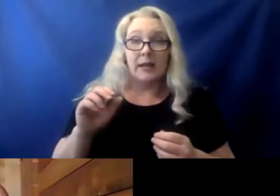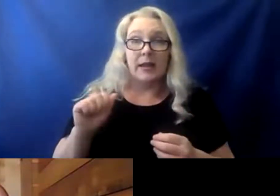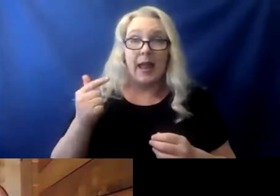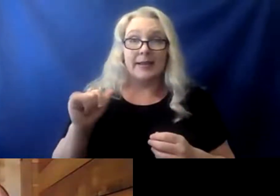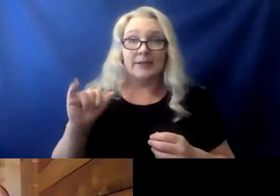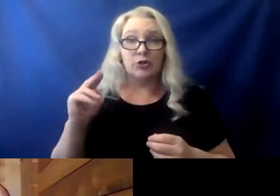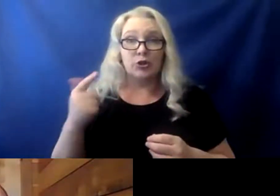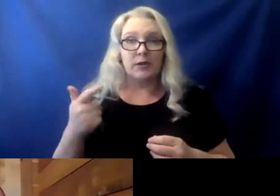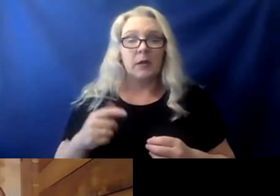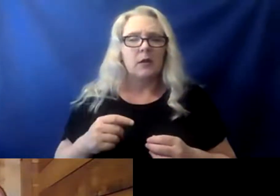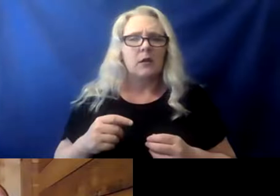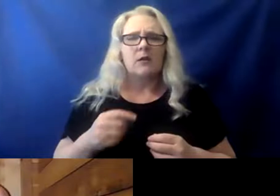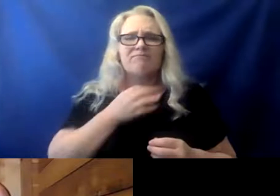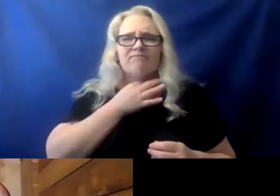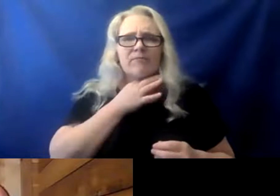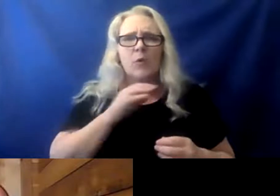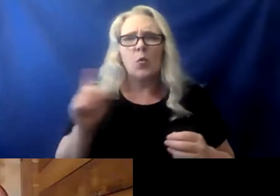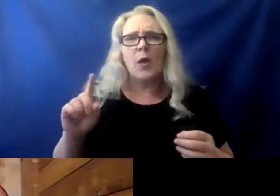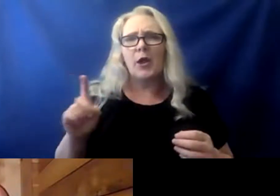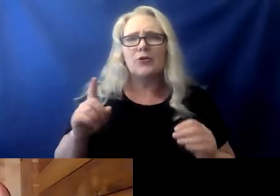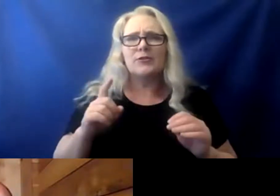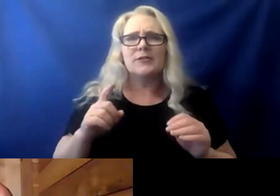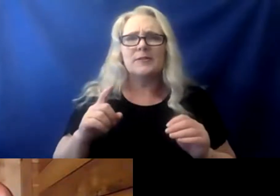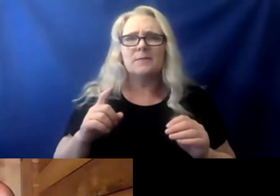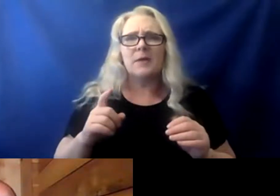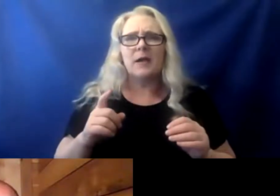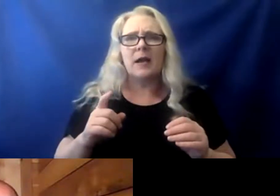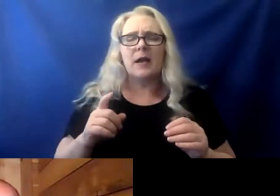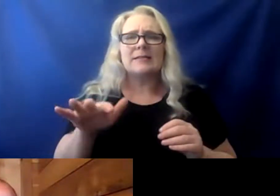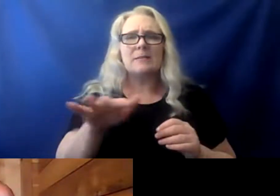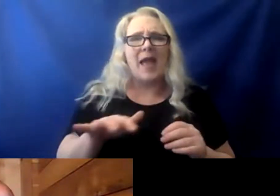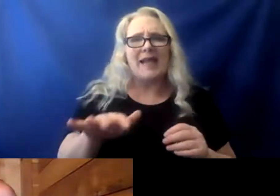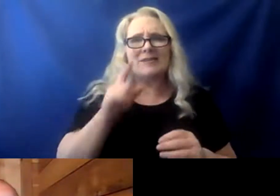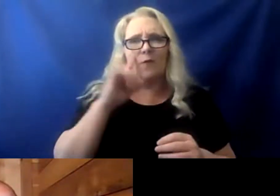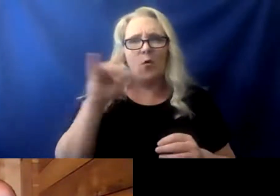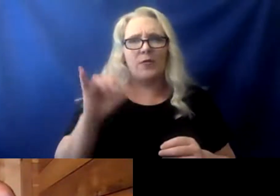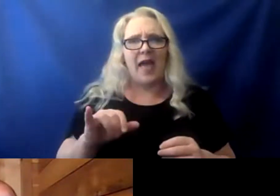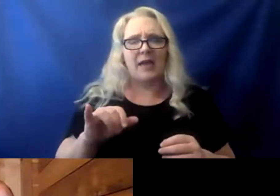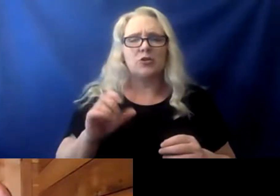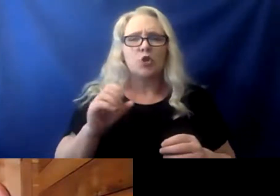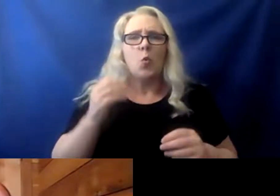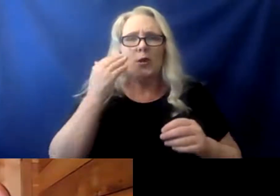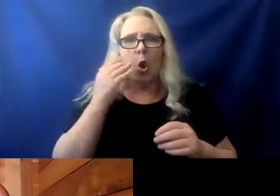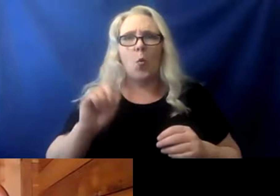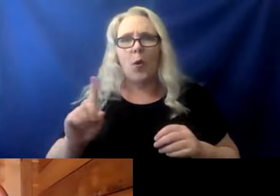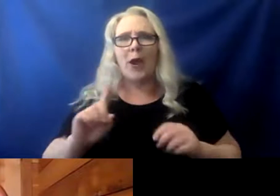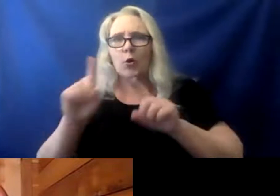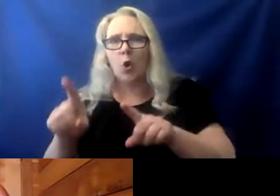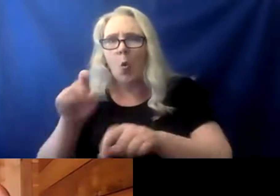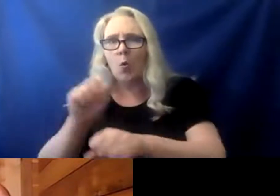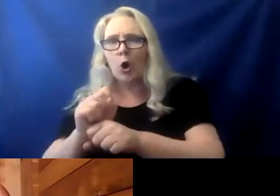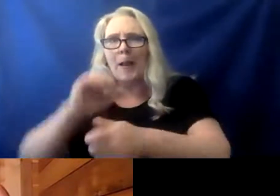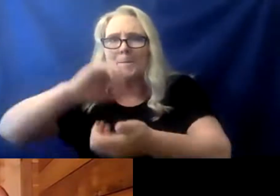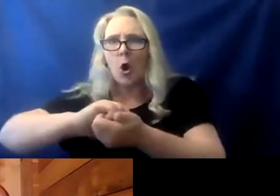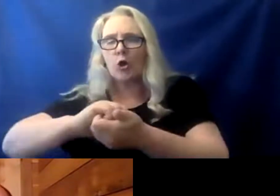where's like a table or a space for that where we can see, like, know where to go do work and partner and make